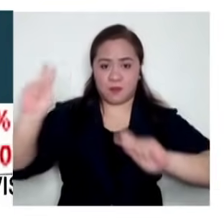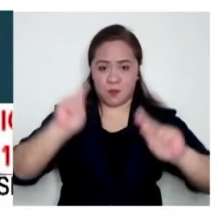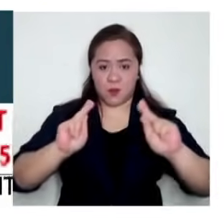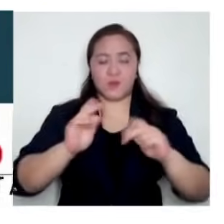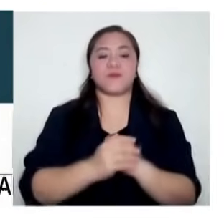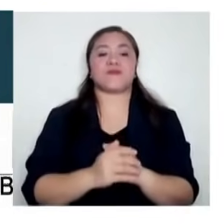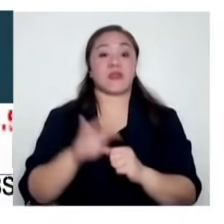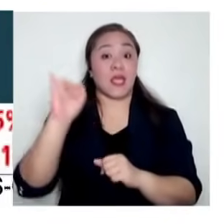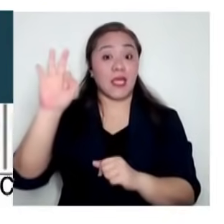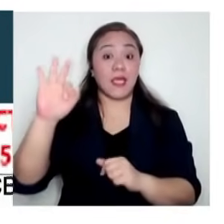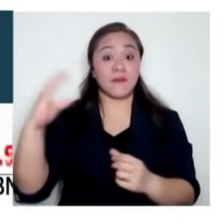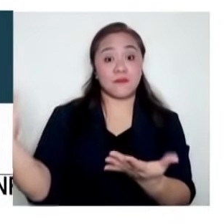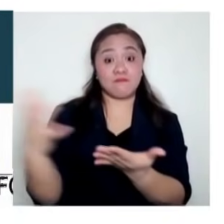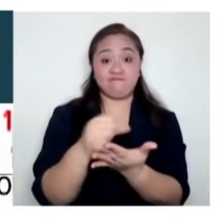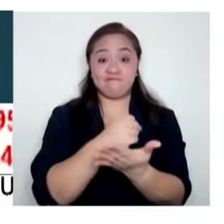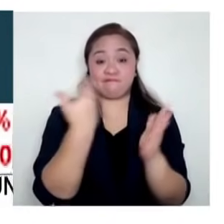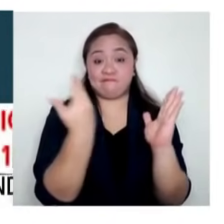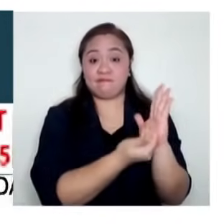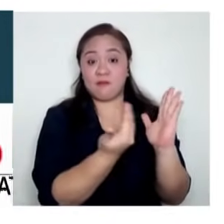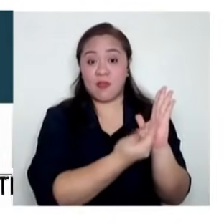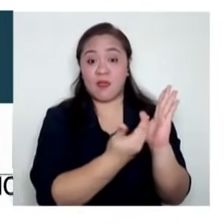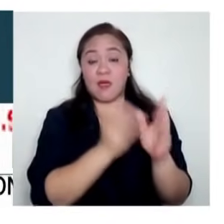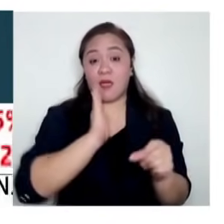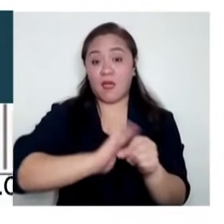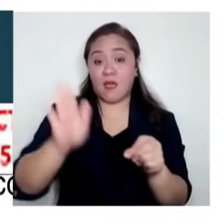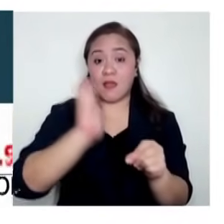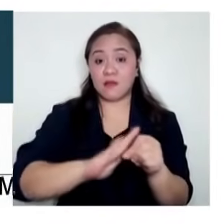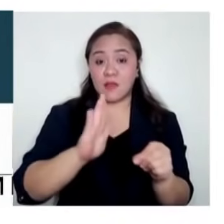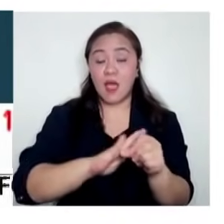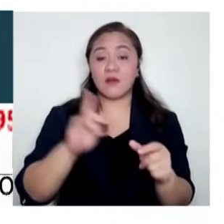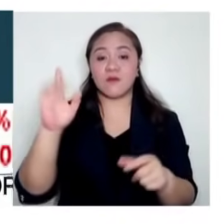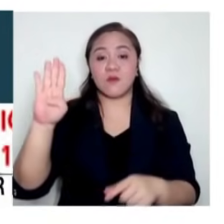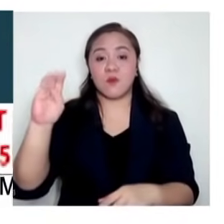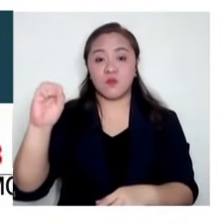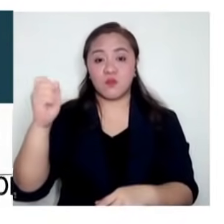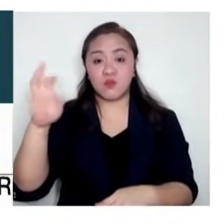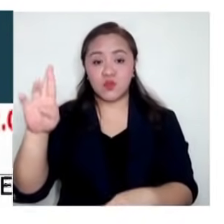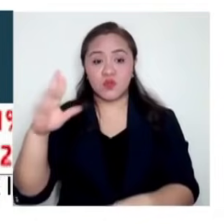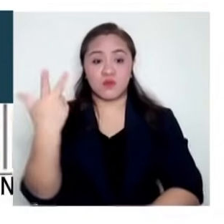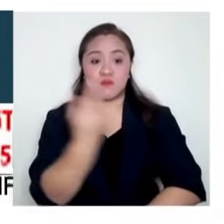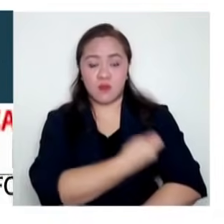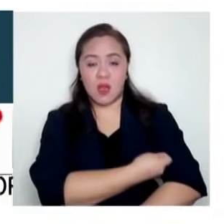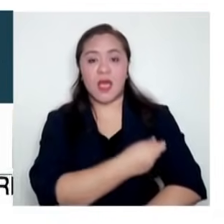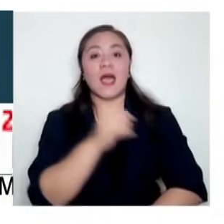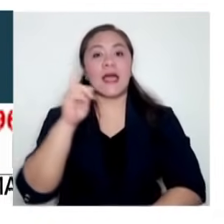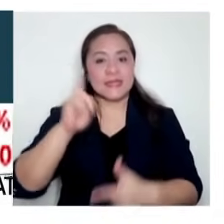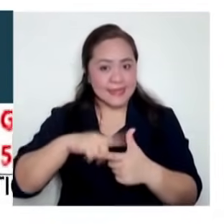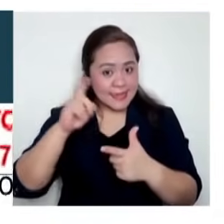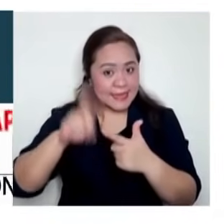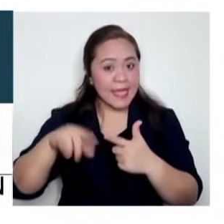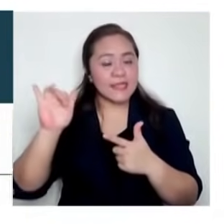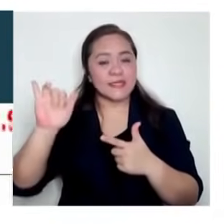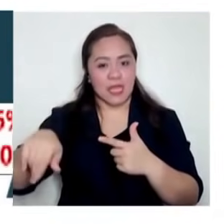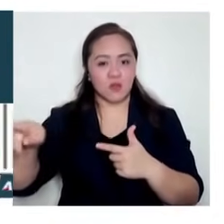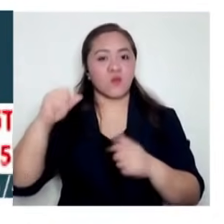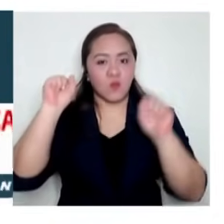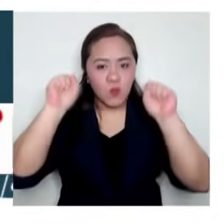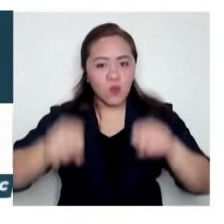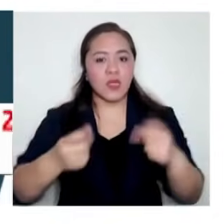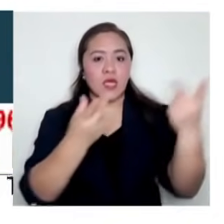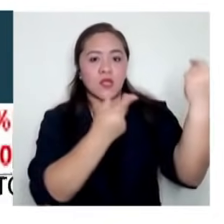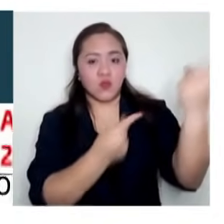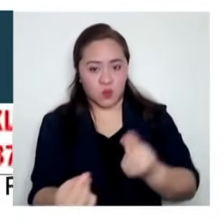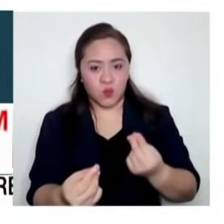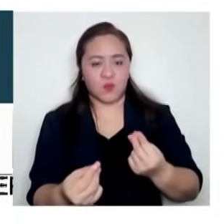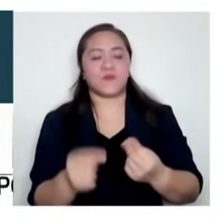sufficient evidence for the safety of this booster dosing, that's the time that we will be recommending this to be implemented. Second would